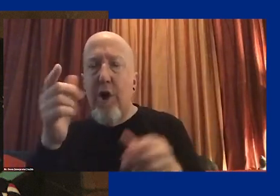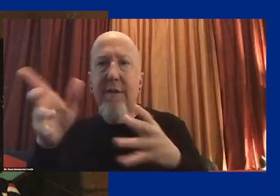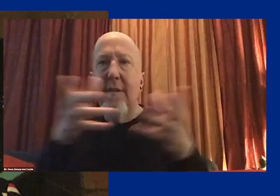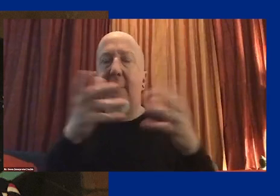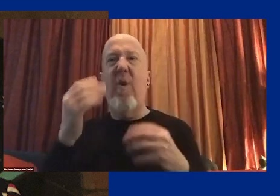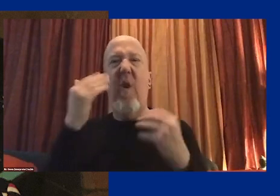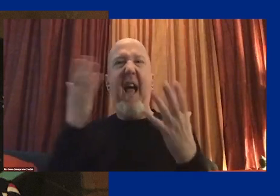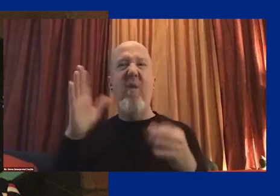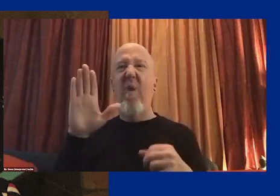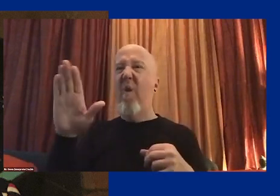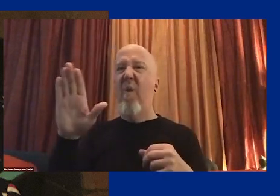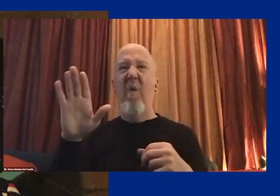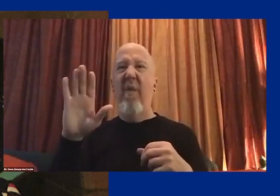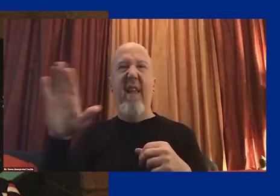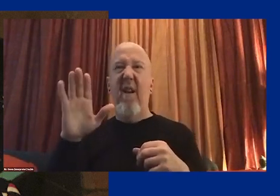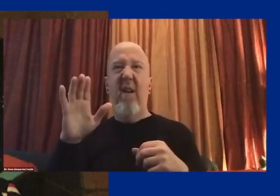their directives.